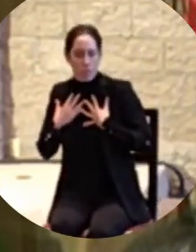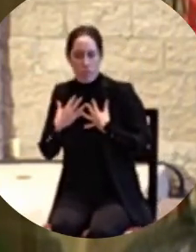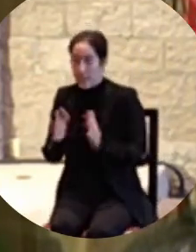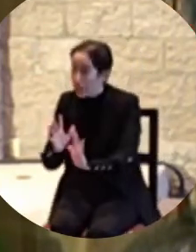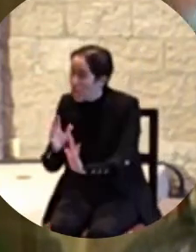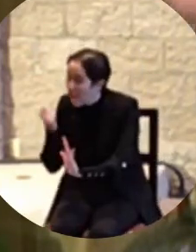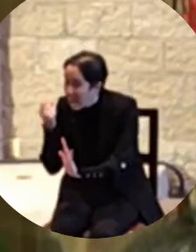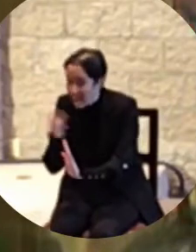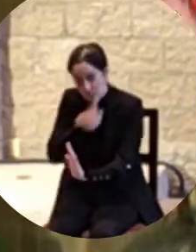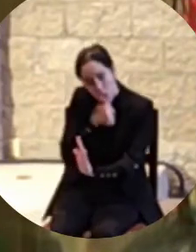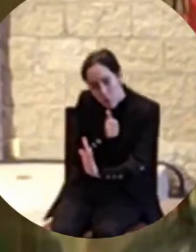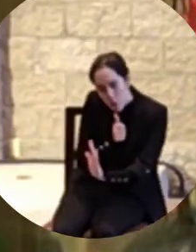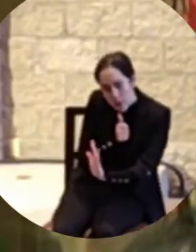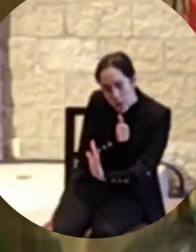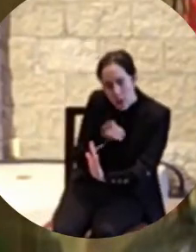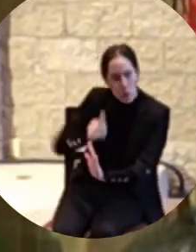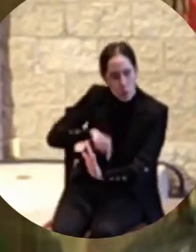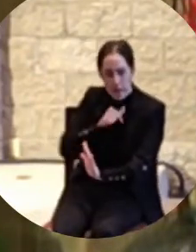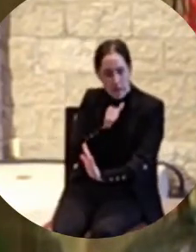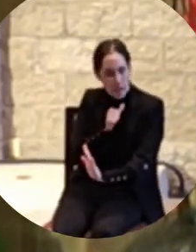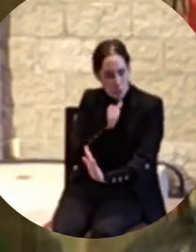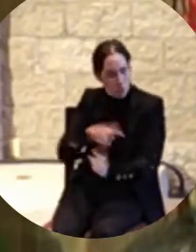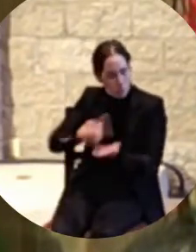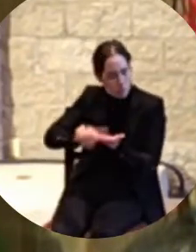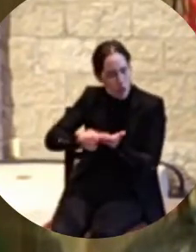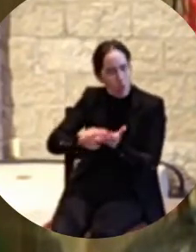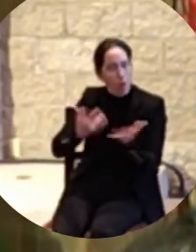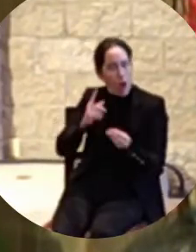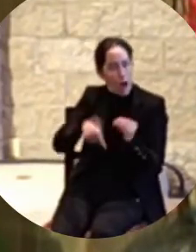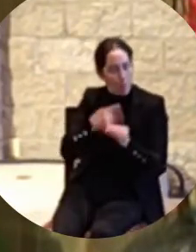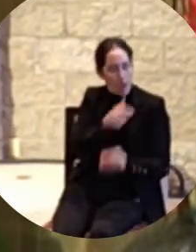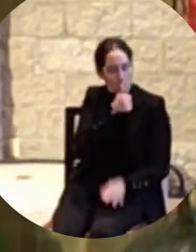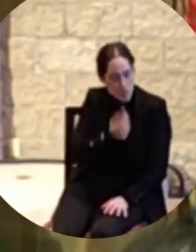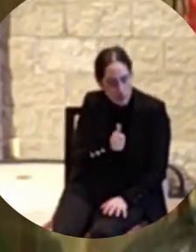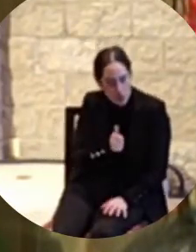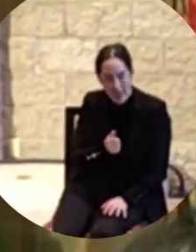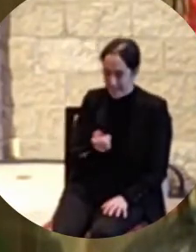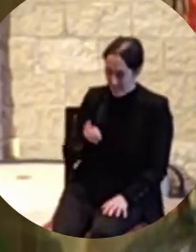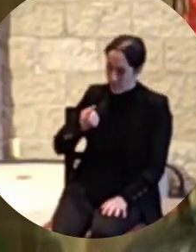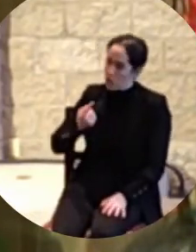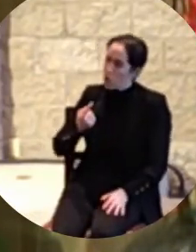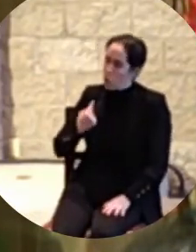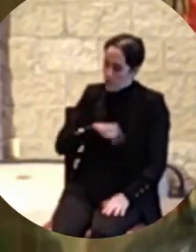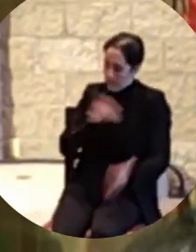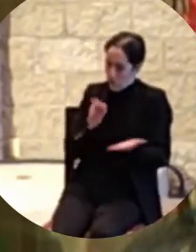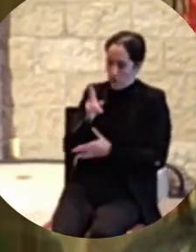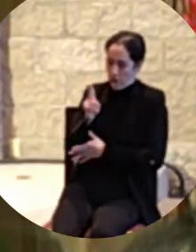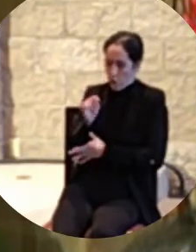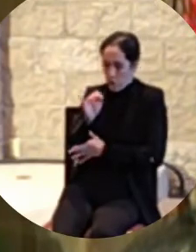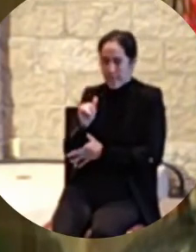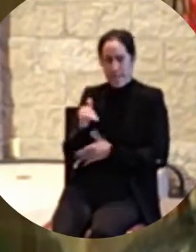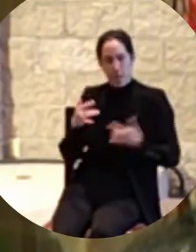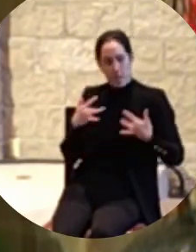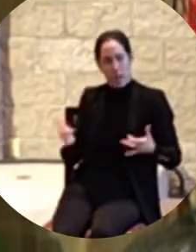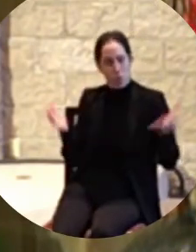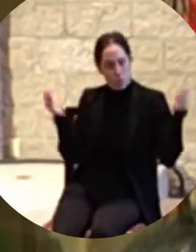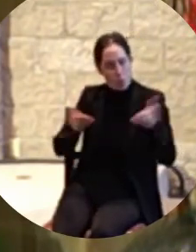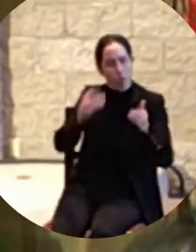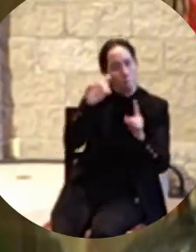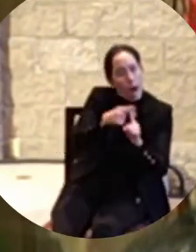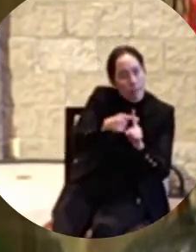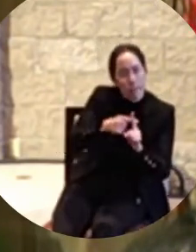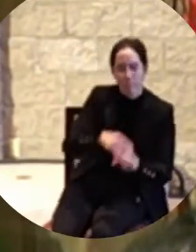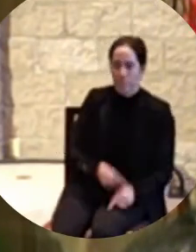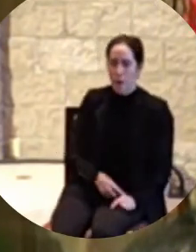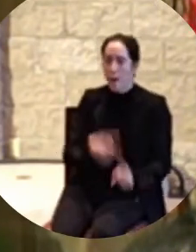We're positive. We're a positive path for spirituality. We're positive. We have affirmations, you know? But yet, we are